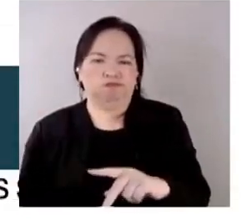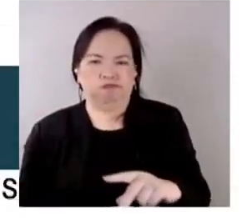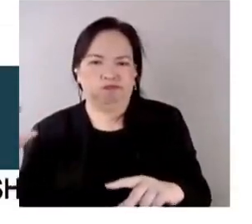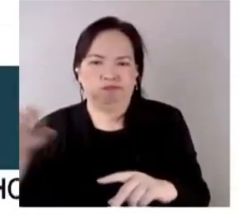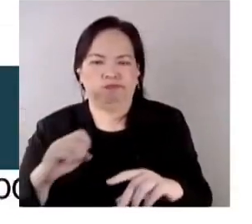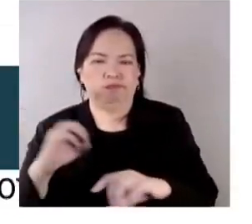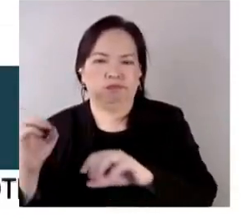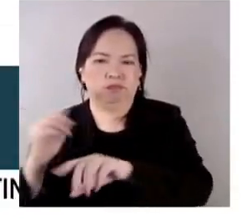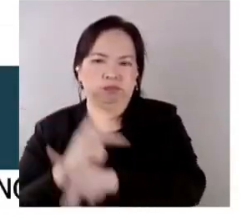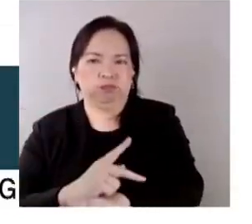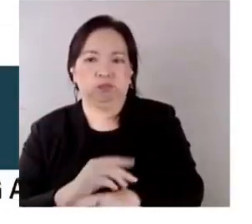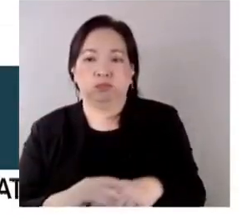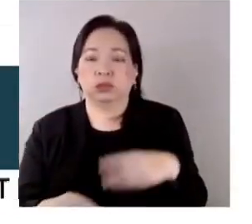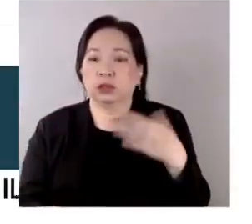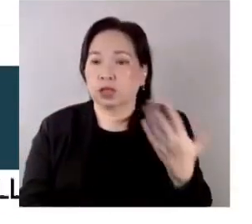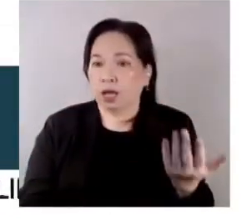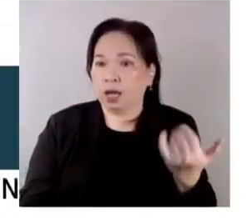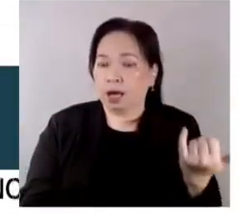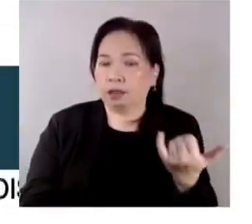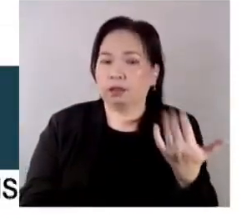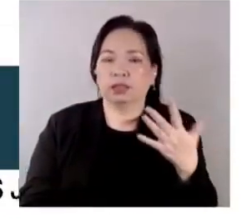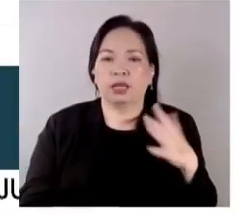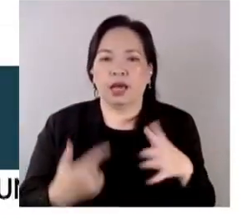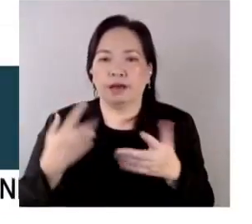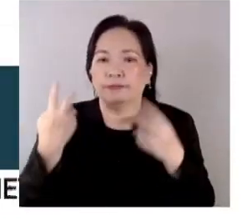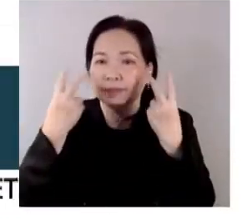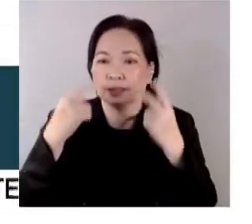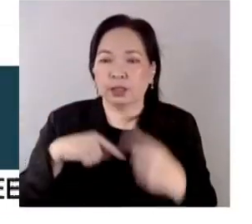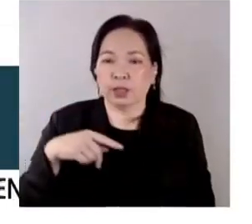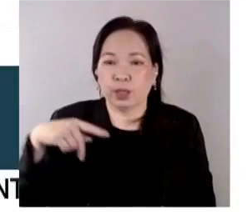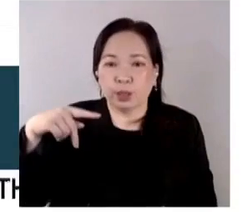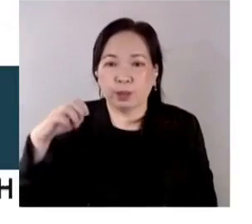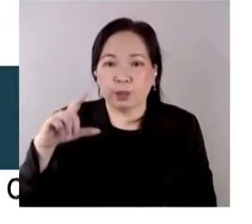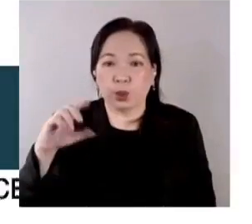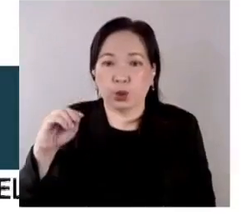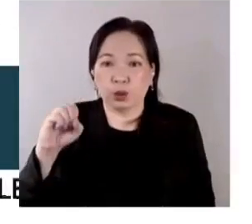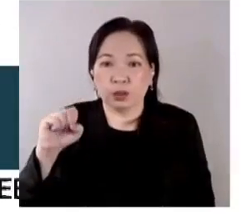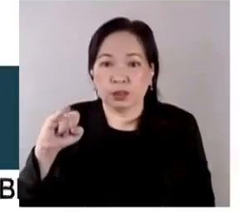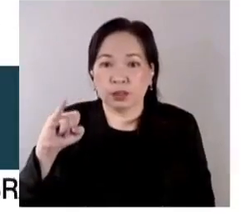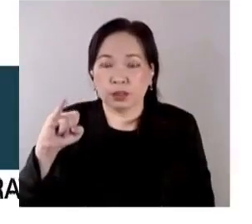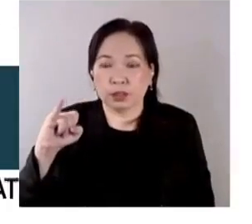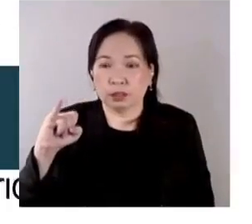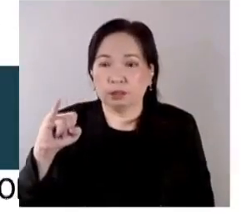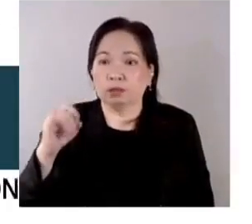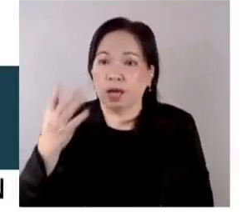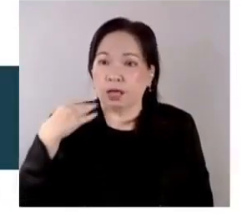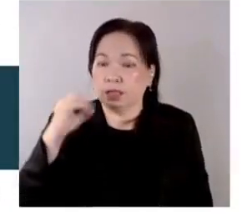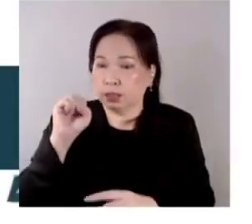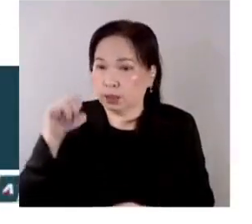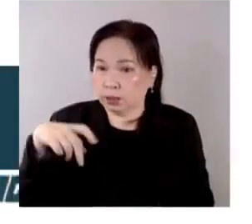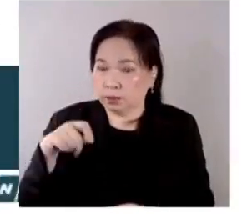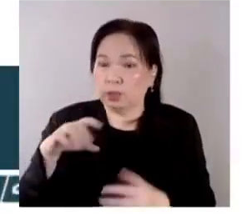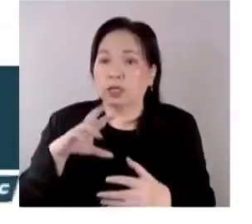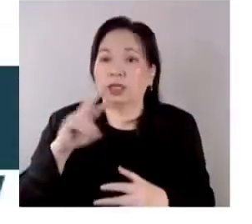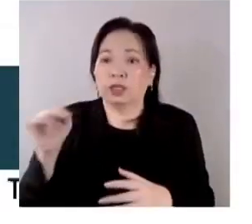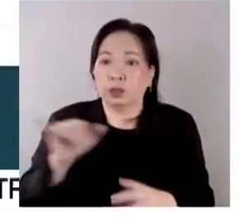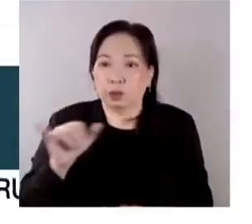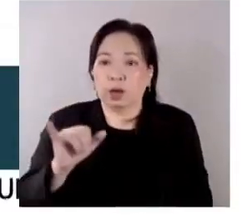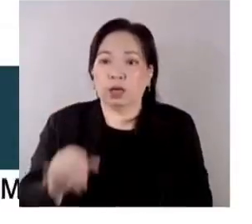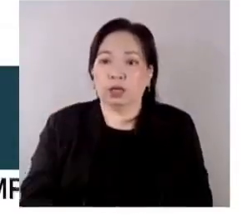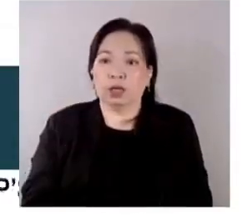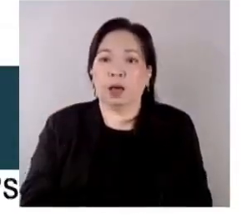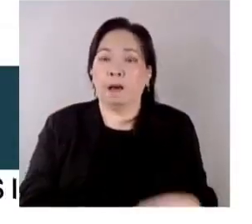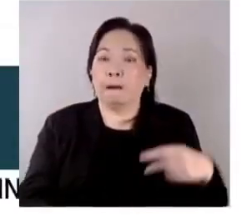of Speaker Pelosi last September, and of course, more recently, when President Tsai